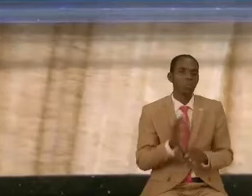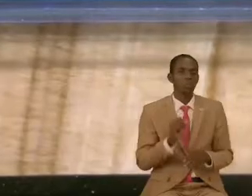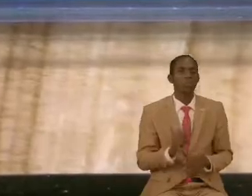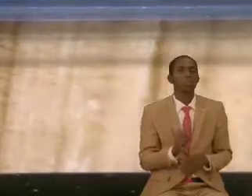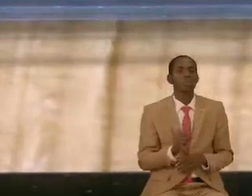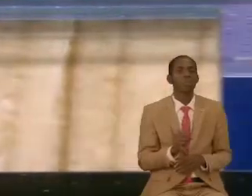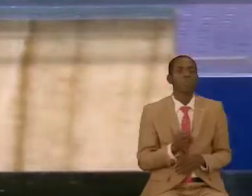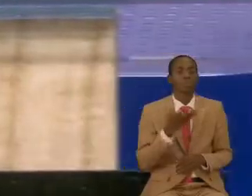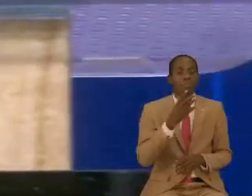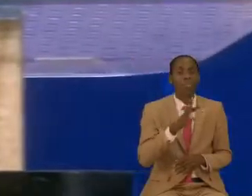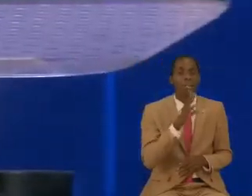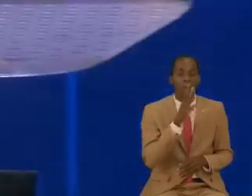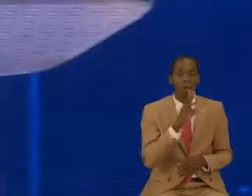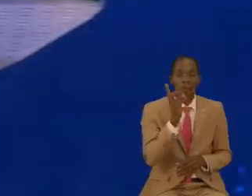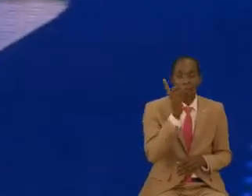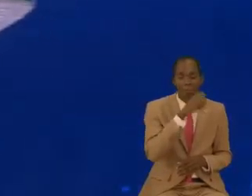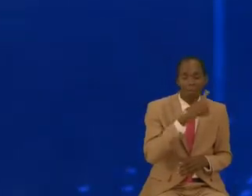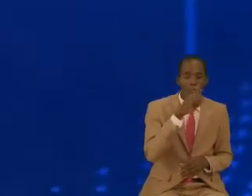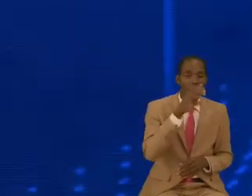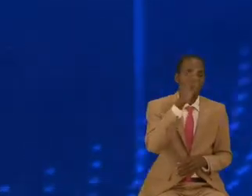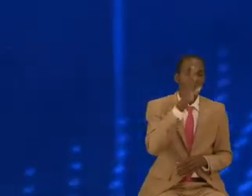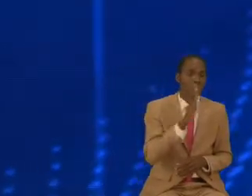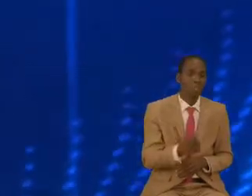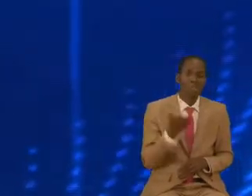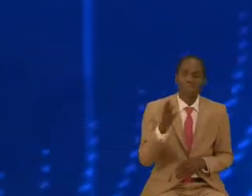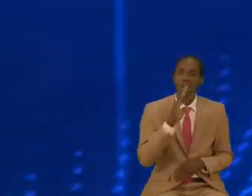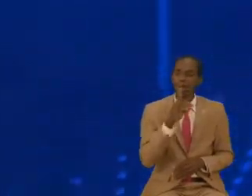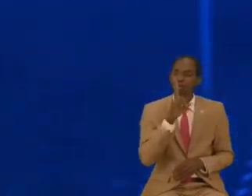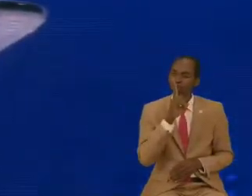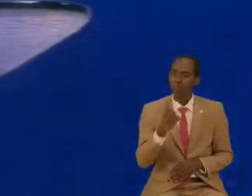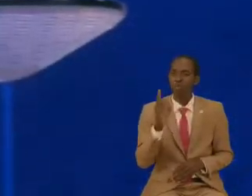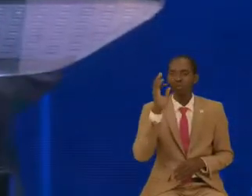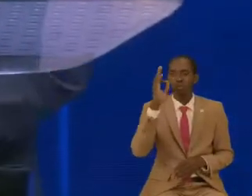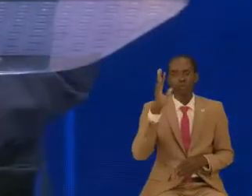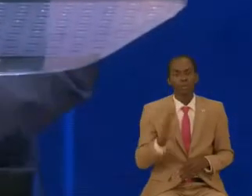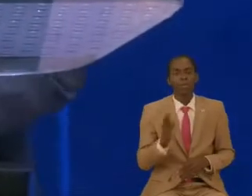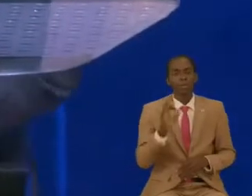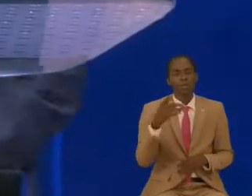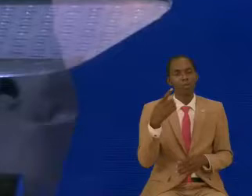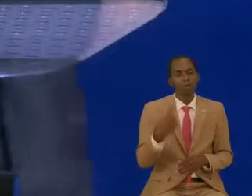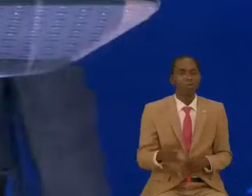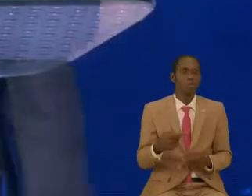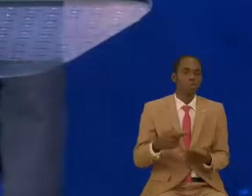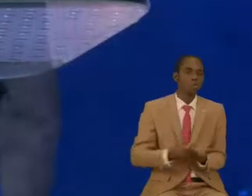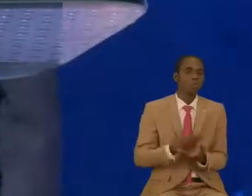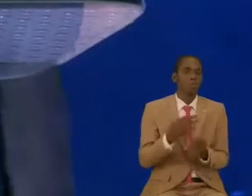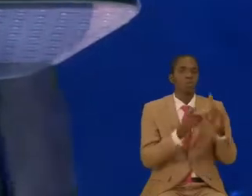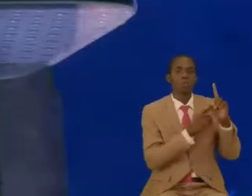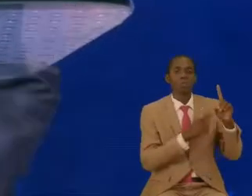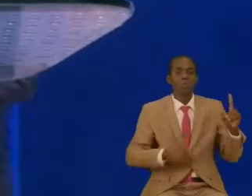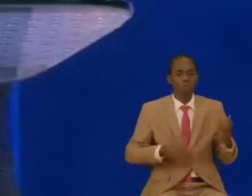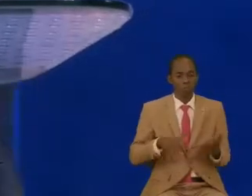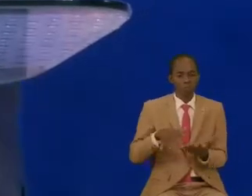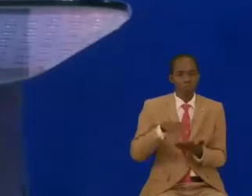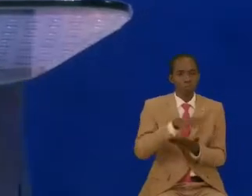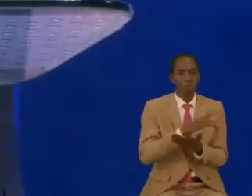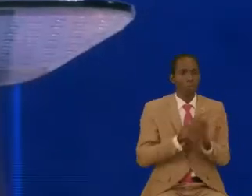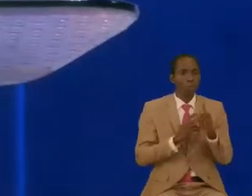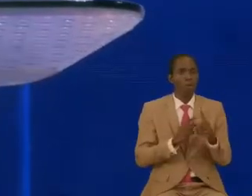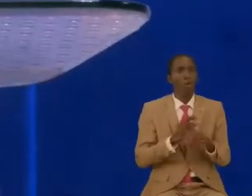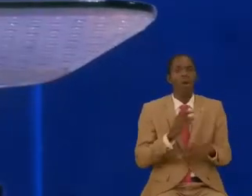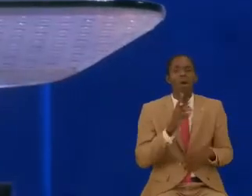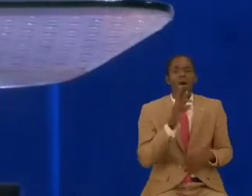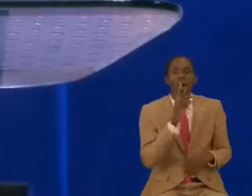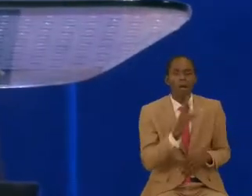there are false apostles. There are false preachers, there are true preachers of the gospel of the Lord. These ones